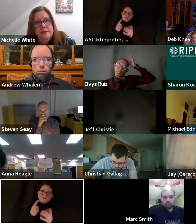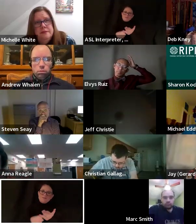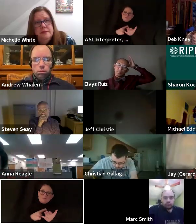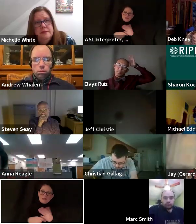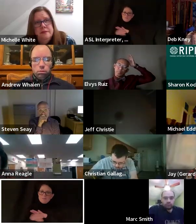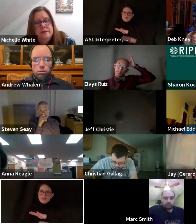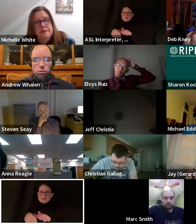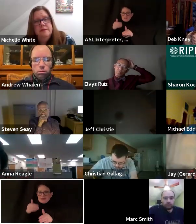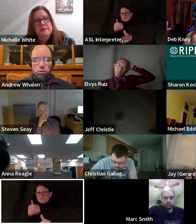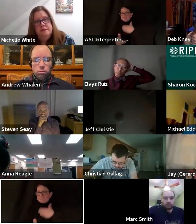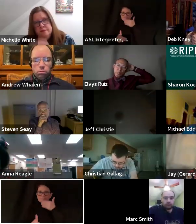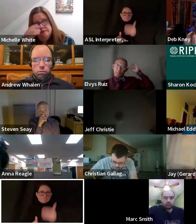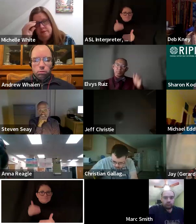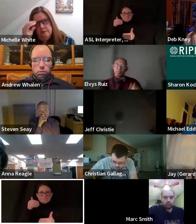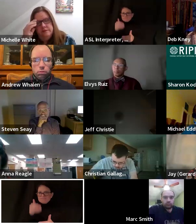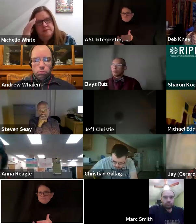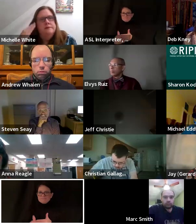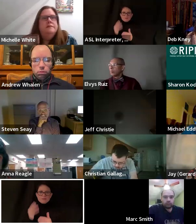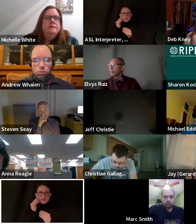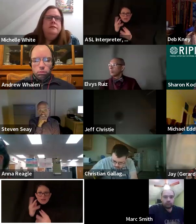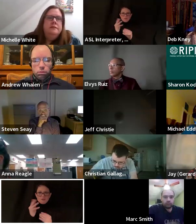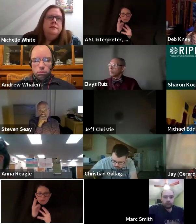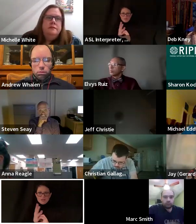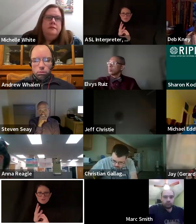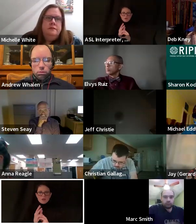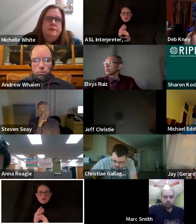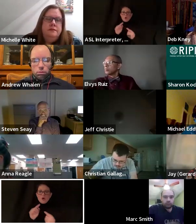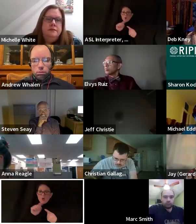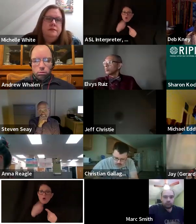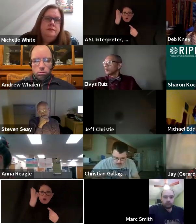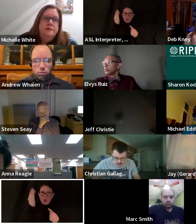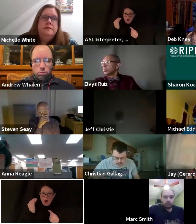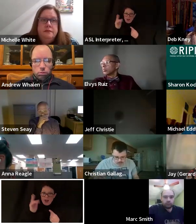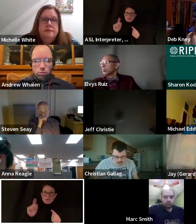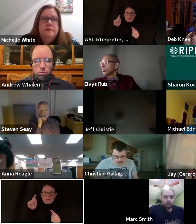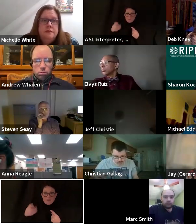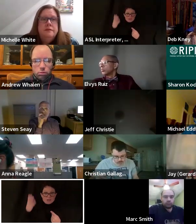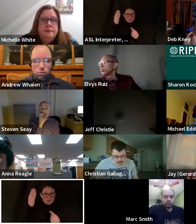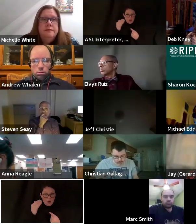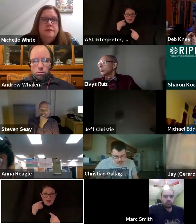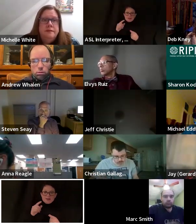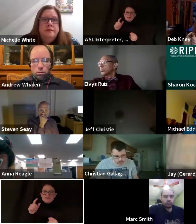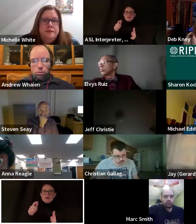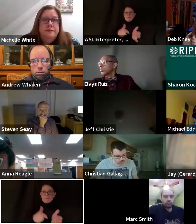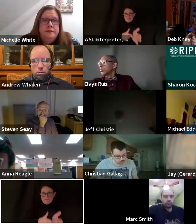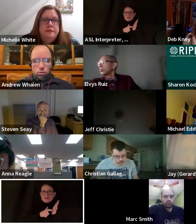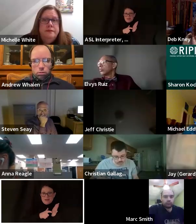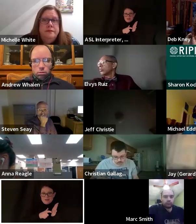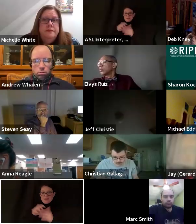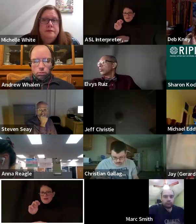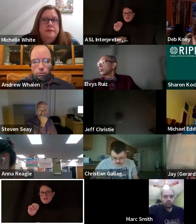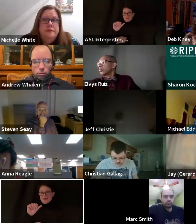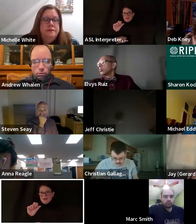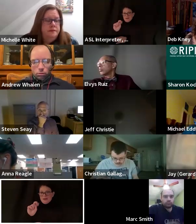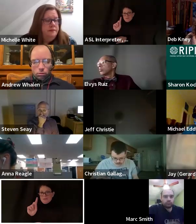basic steps of what, or basic information about why people need to do this, that it is a mandate and it needs to be